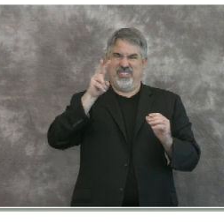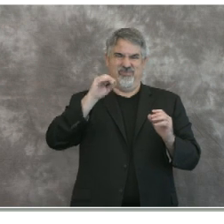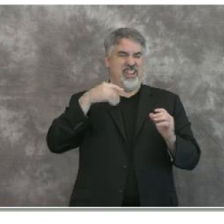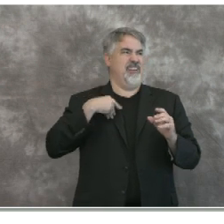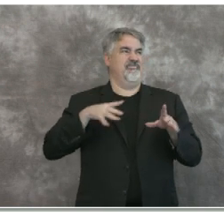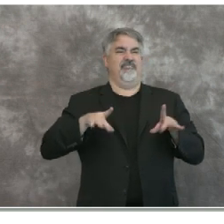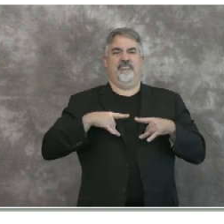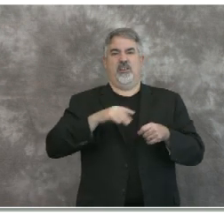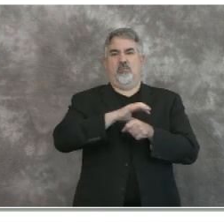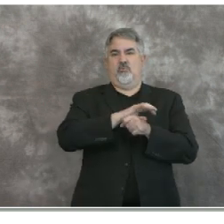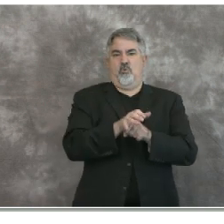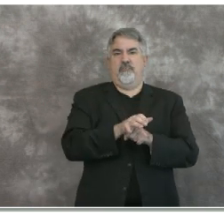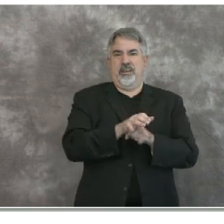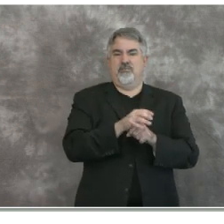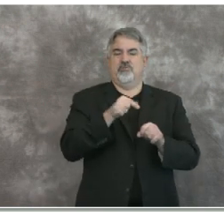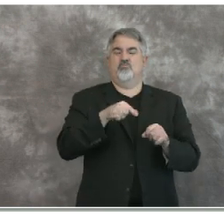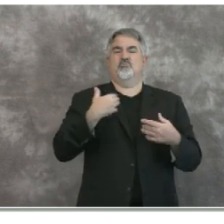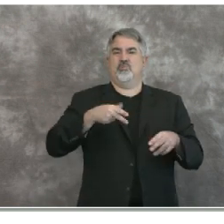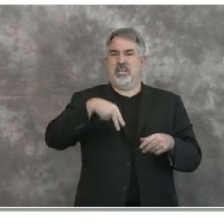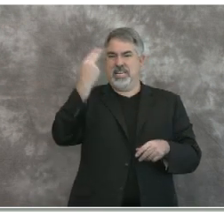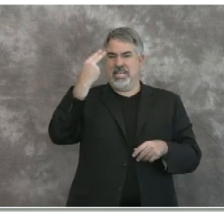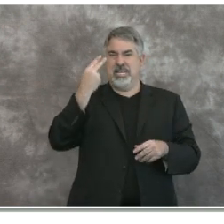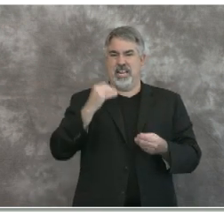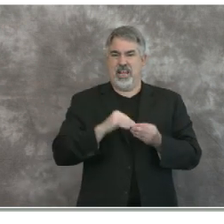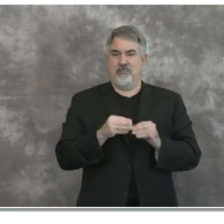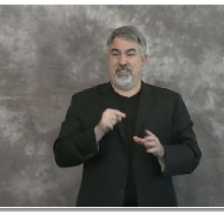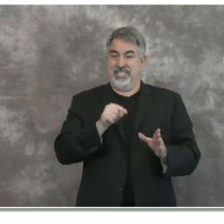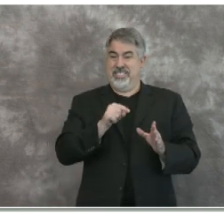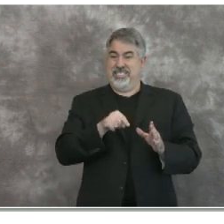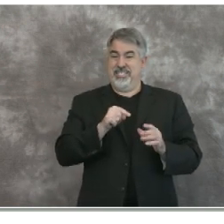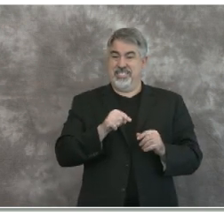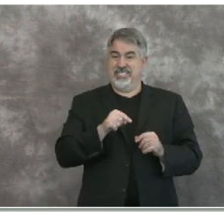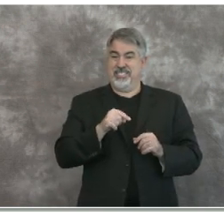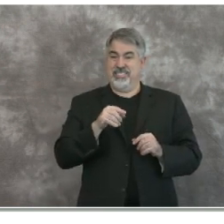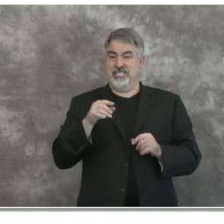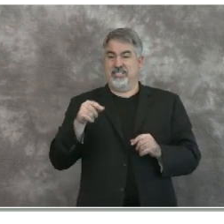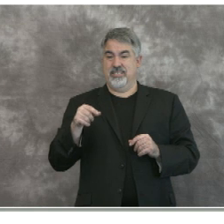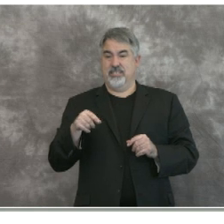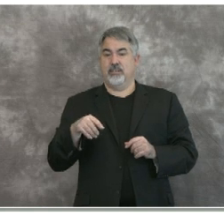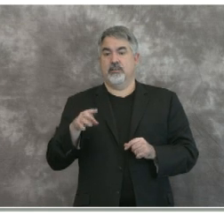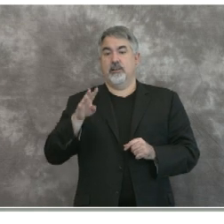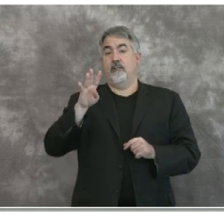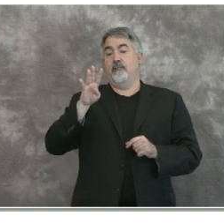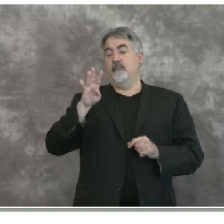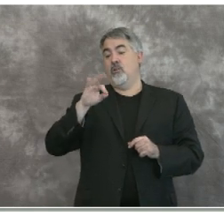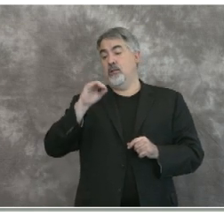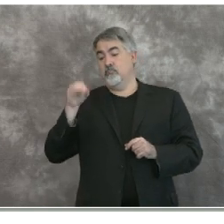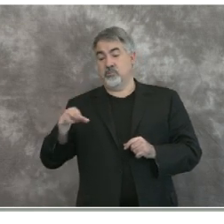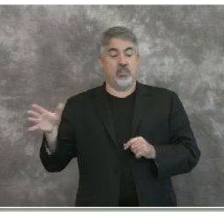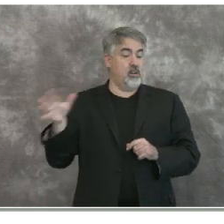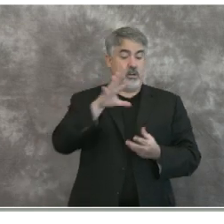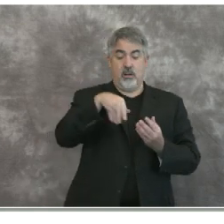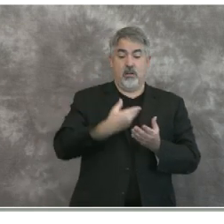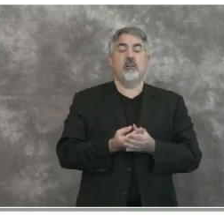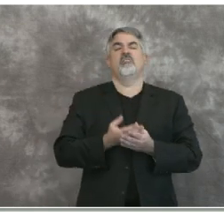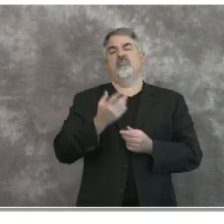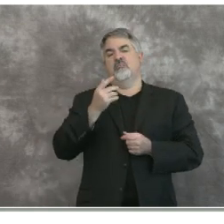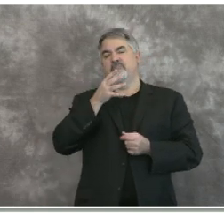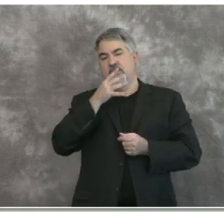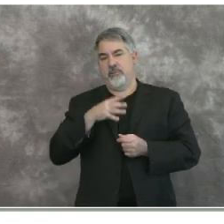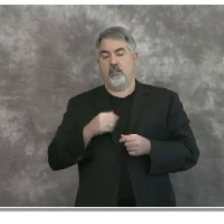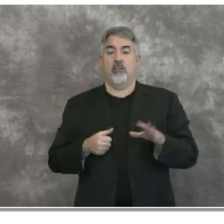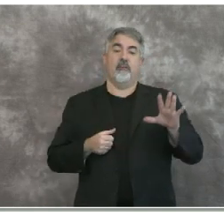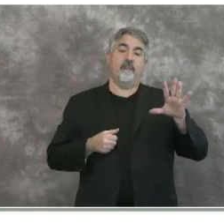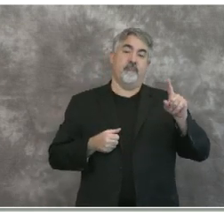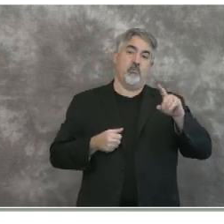of cases. 49% of the total number of cases are female and 51% are male.